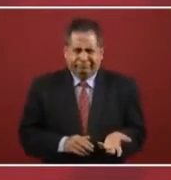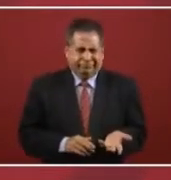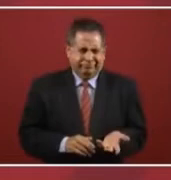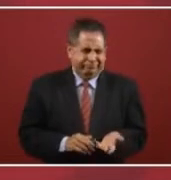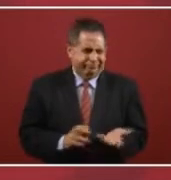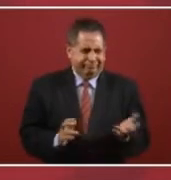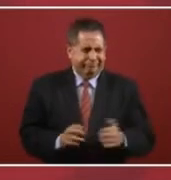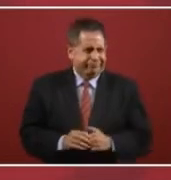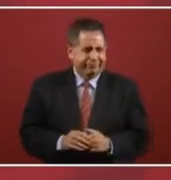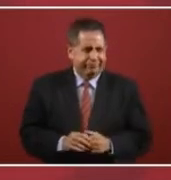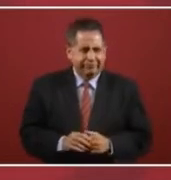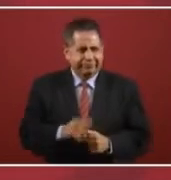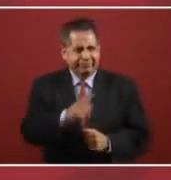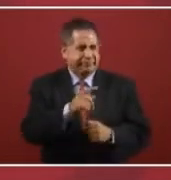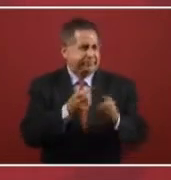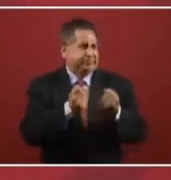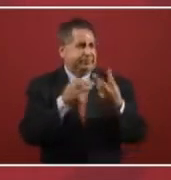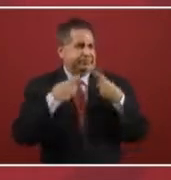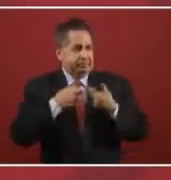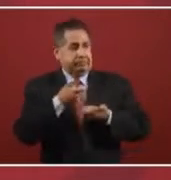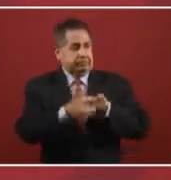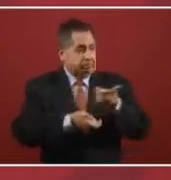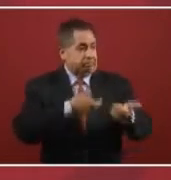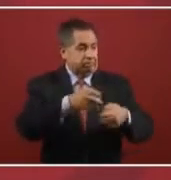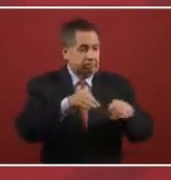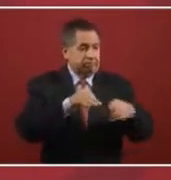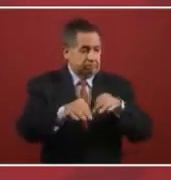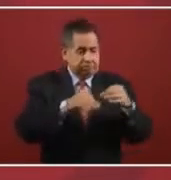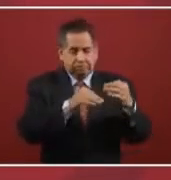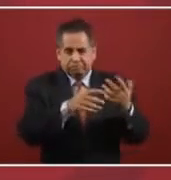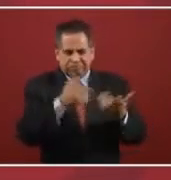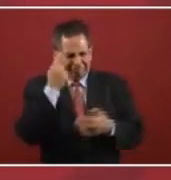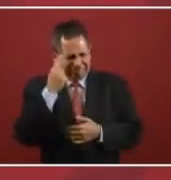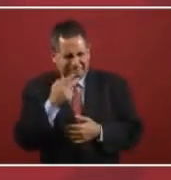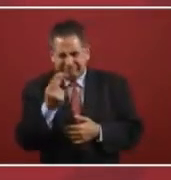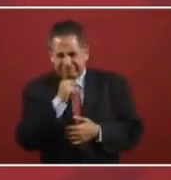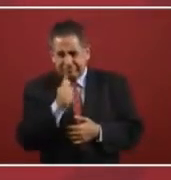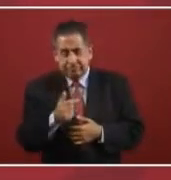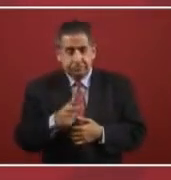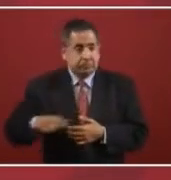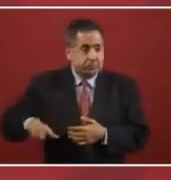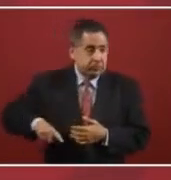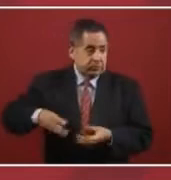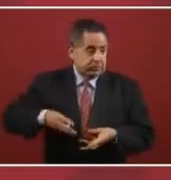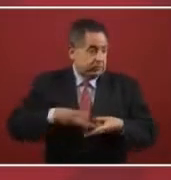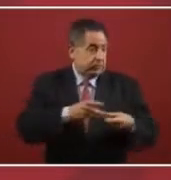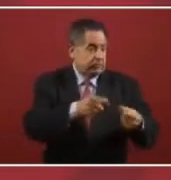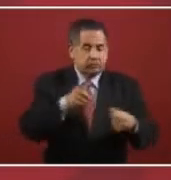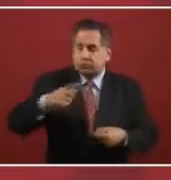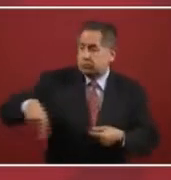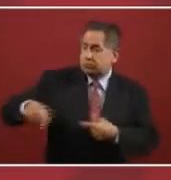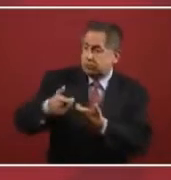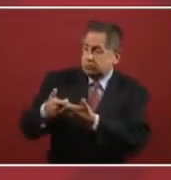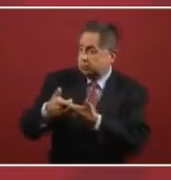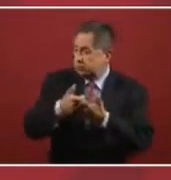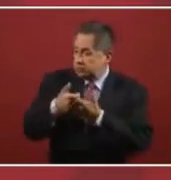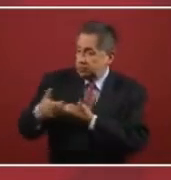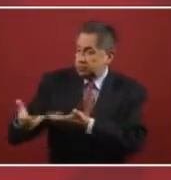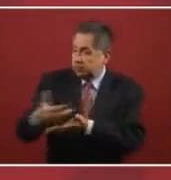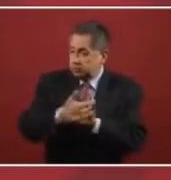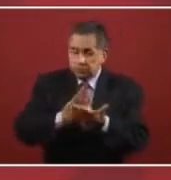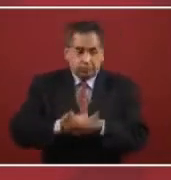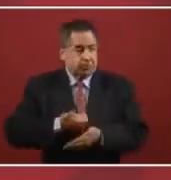esta burocracia innecesaria, all this unnecessary bureaucracy mucho al that costs the people so much